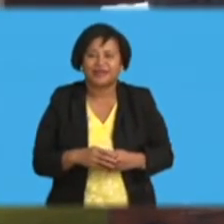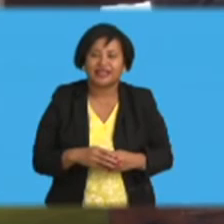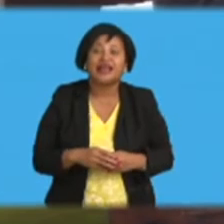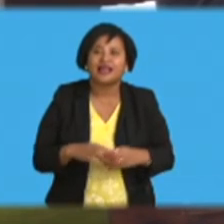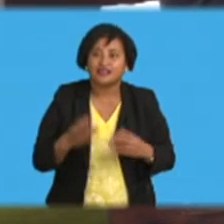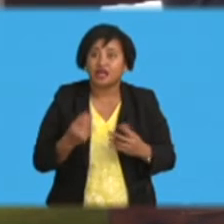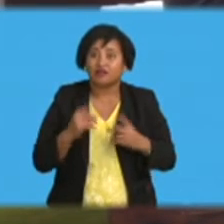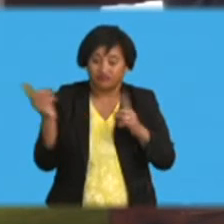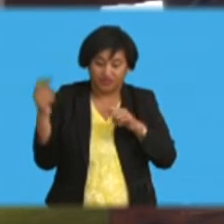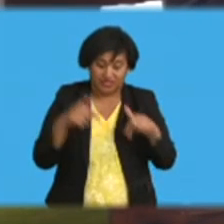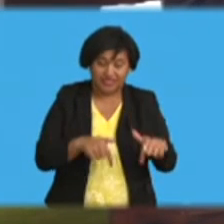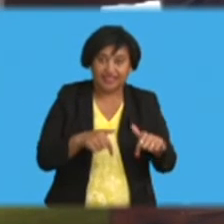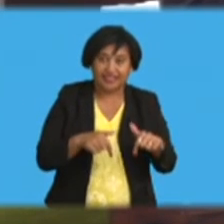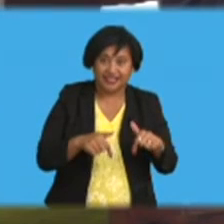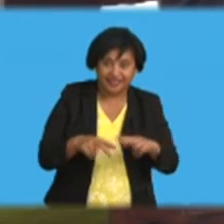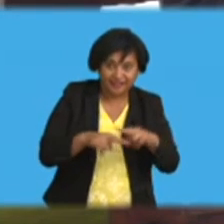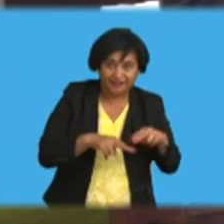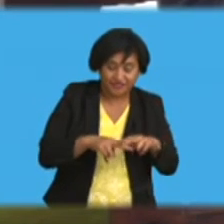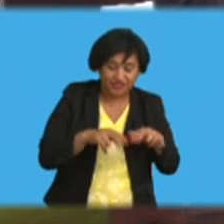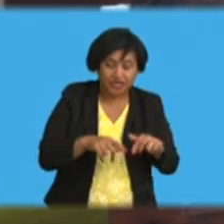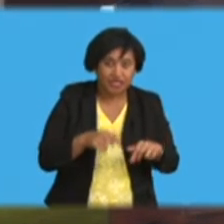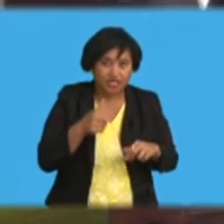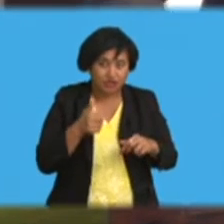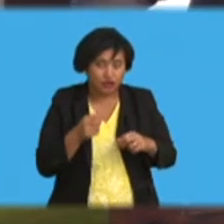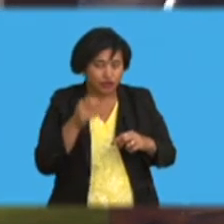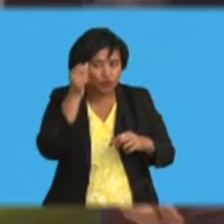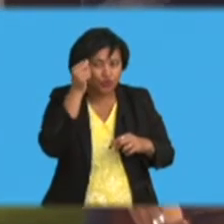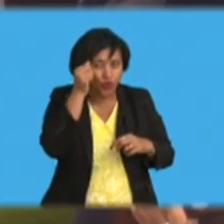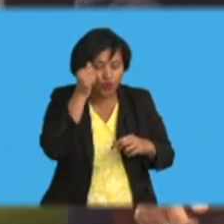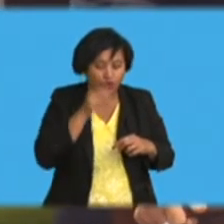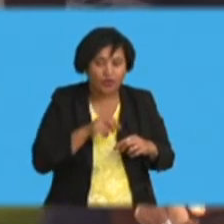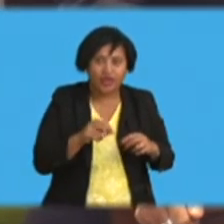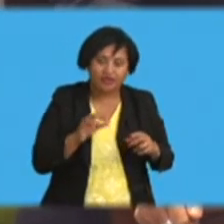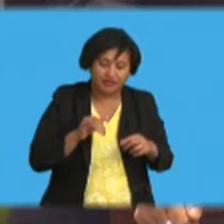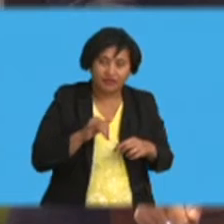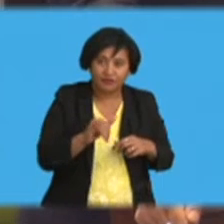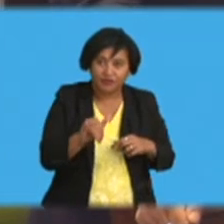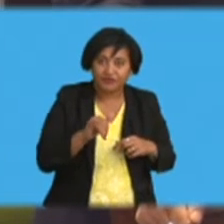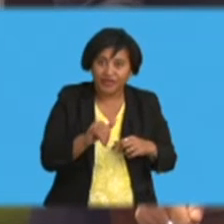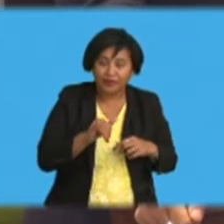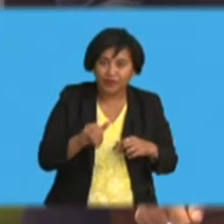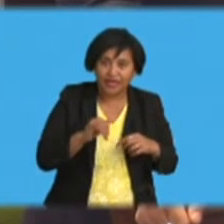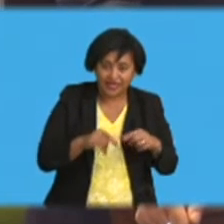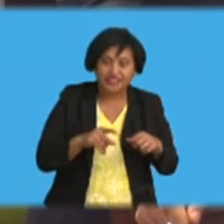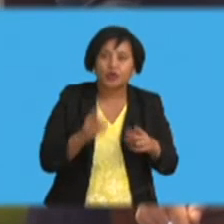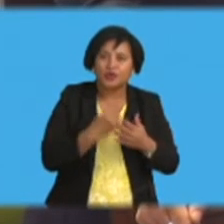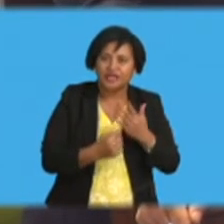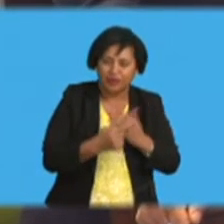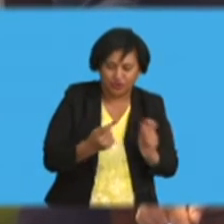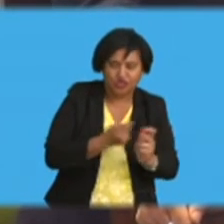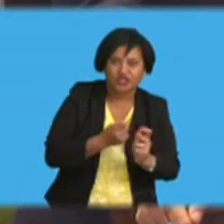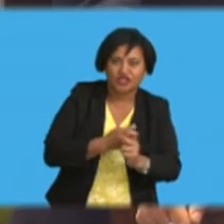locally though, domestically, it is also important to note that the fleet modernization is taking place across the entire Fiji Airways group,